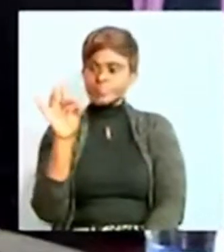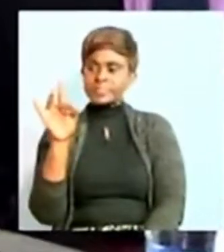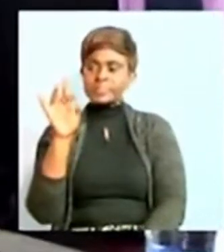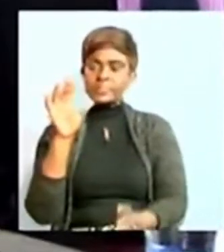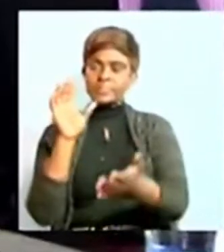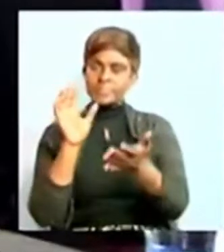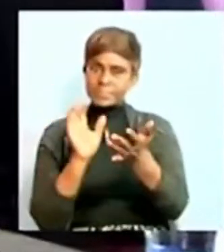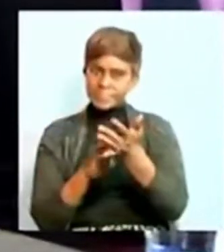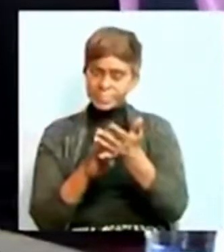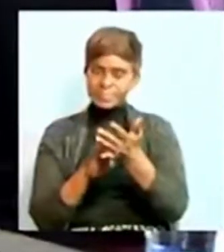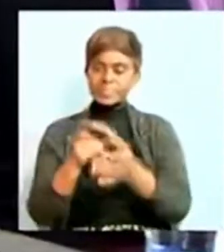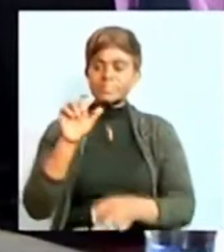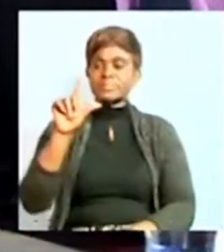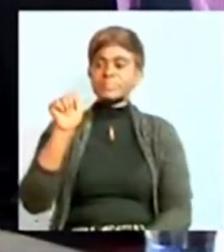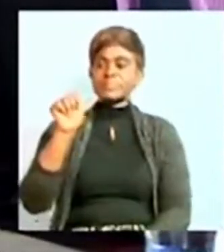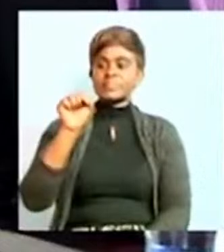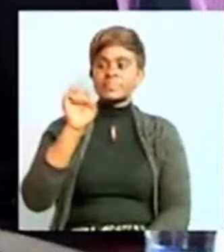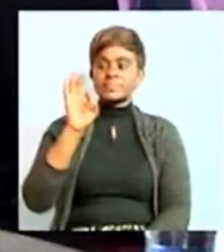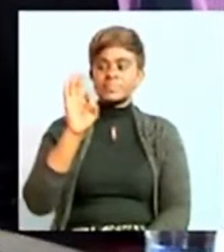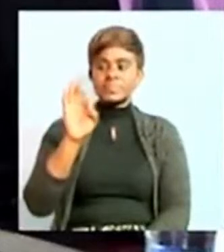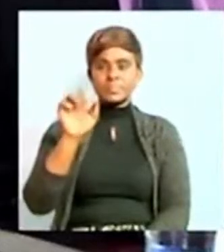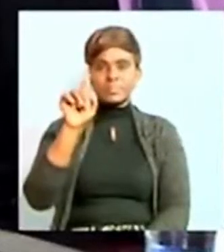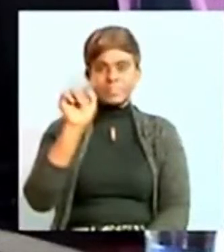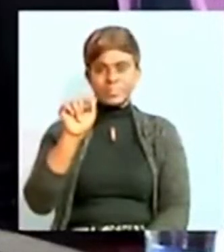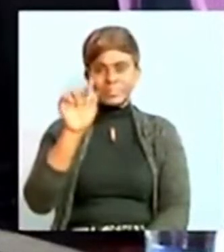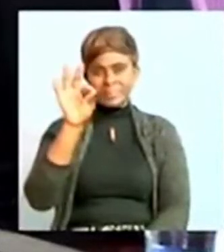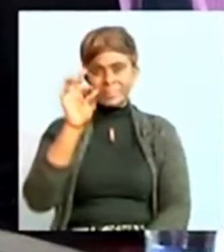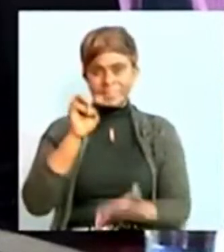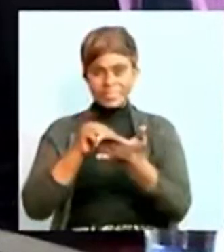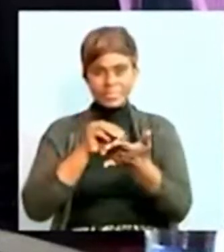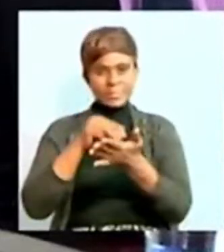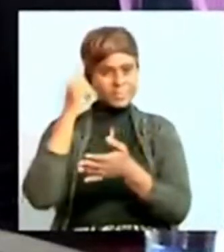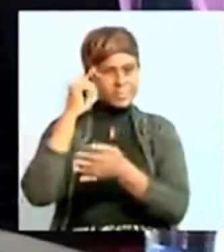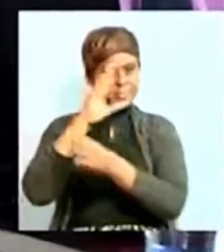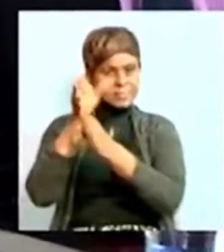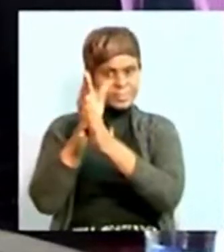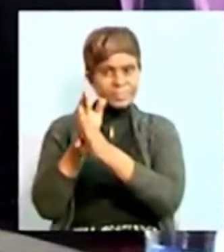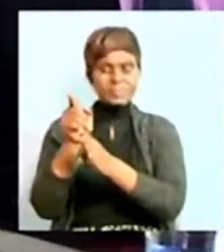288,000 LASIF, 1.9 million was for ZRA,